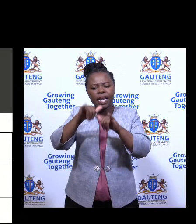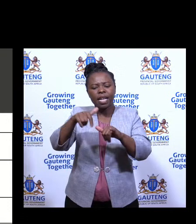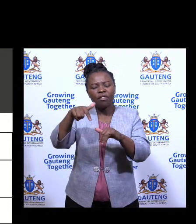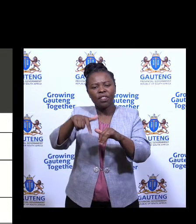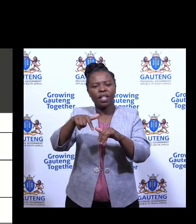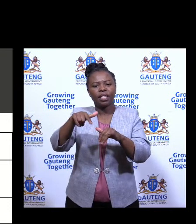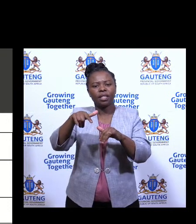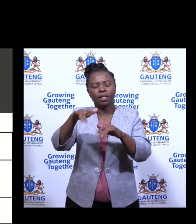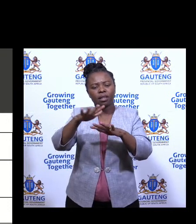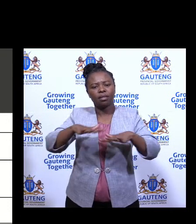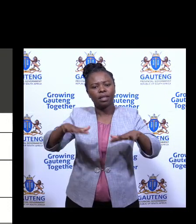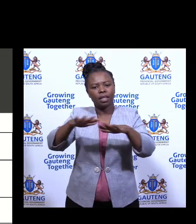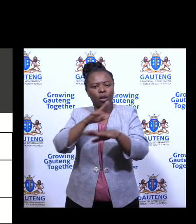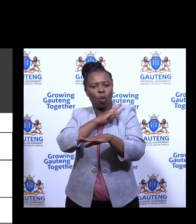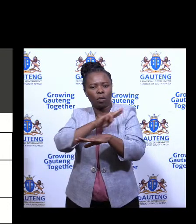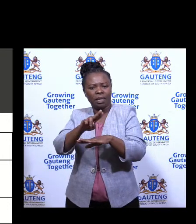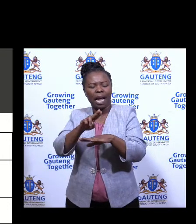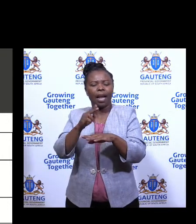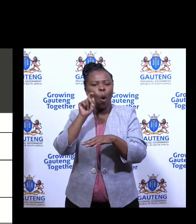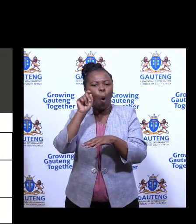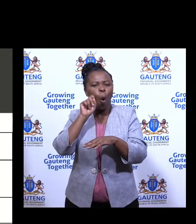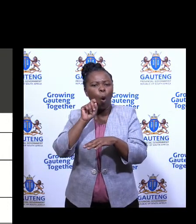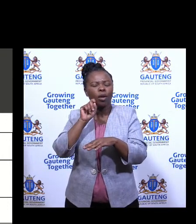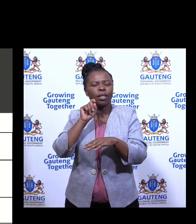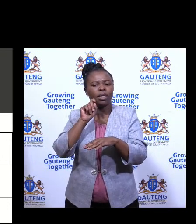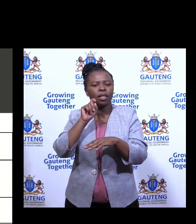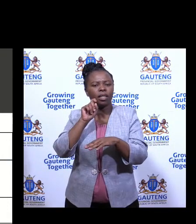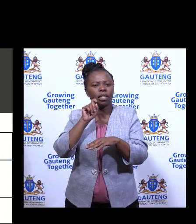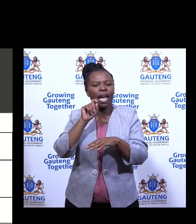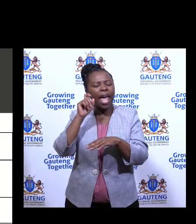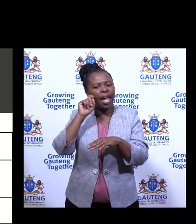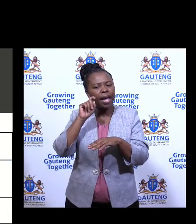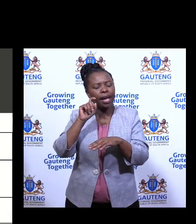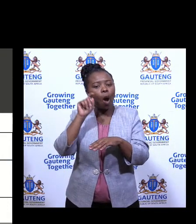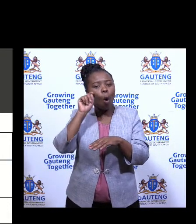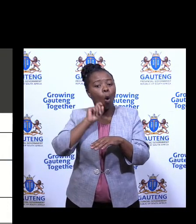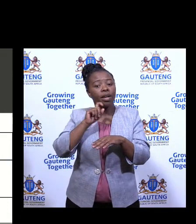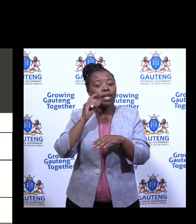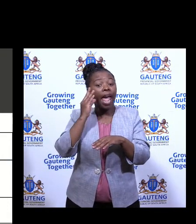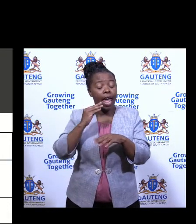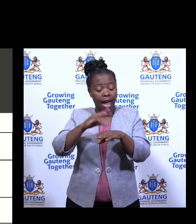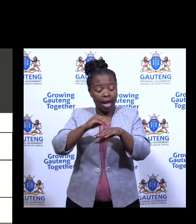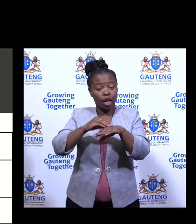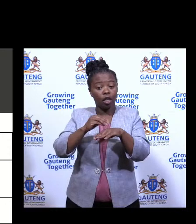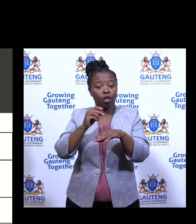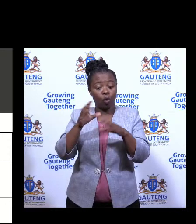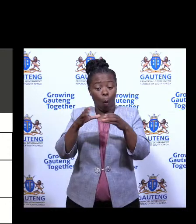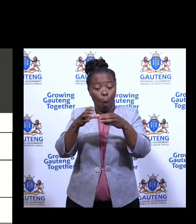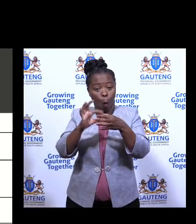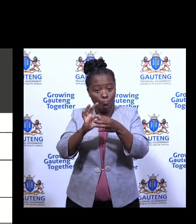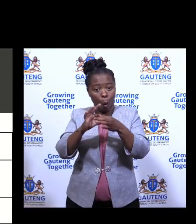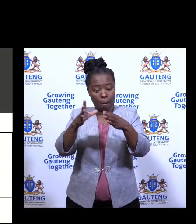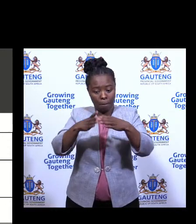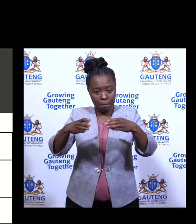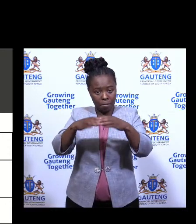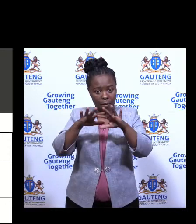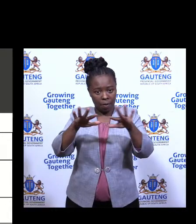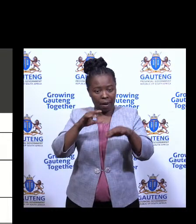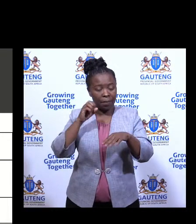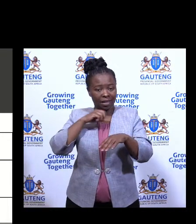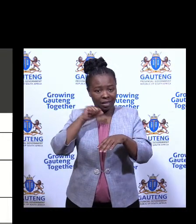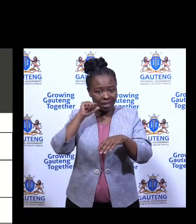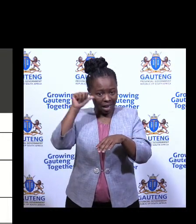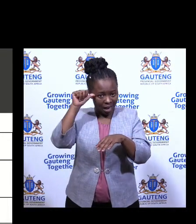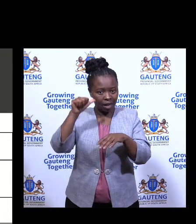facilities. Typically, it's old age homes, but it does include homes and facilities for people with mental and physical